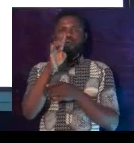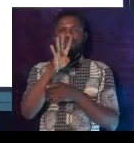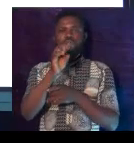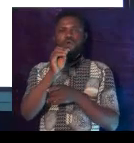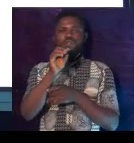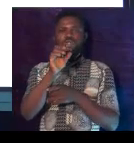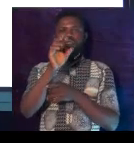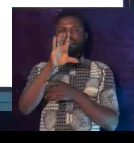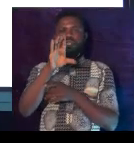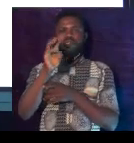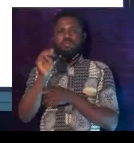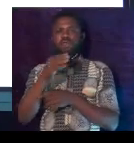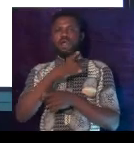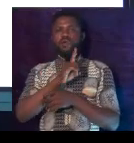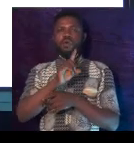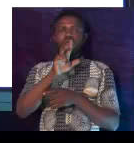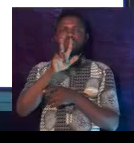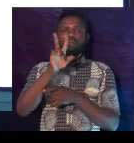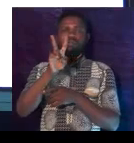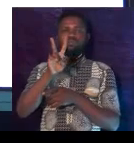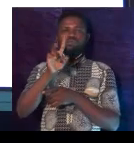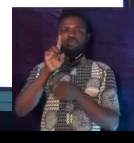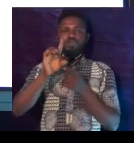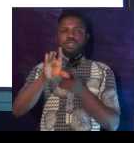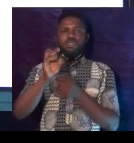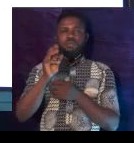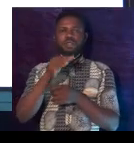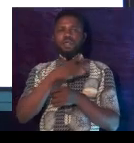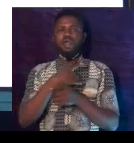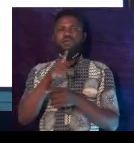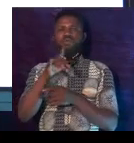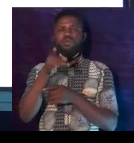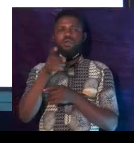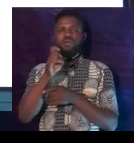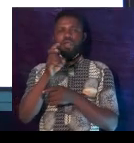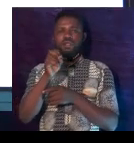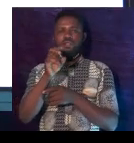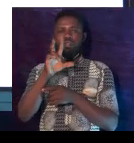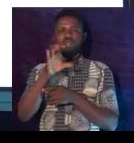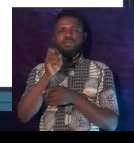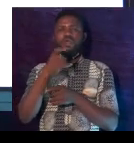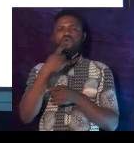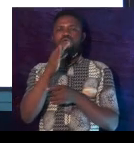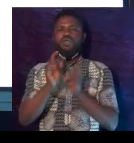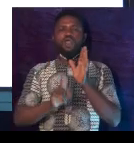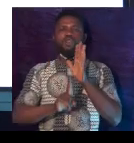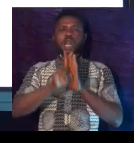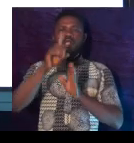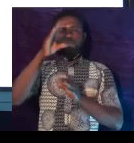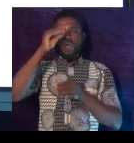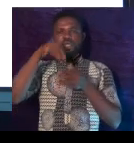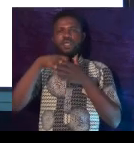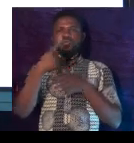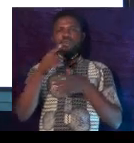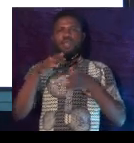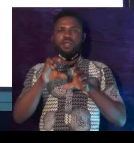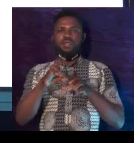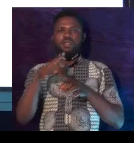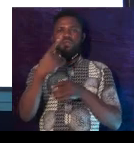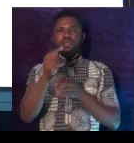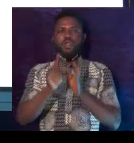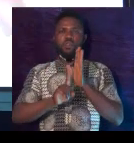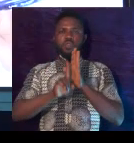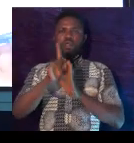140 centimeter, 132 centimeter, all the way to 138 centimeter. Now, who is the tallest boy in the class? The